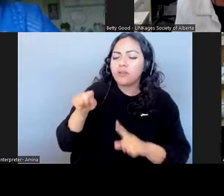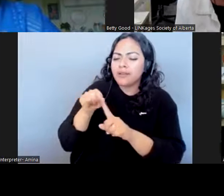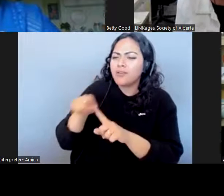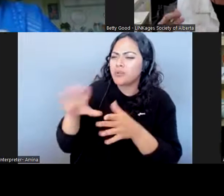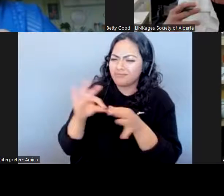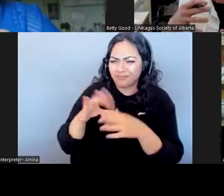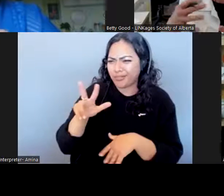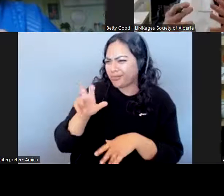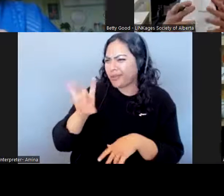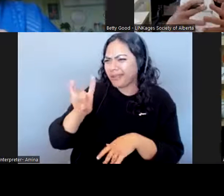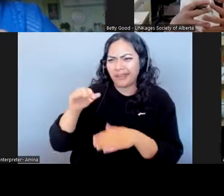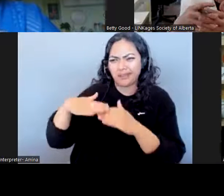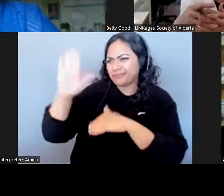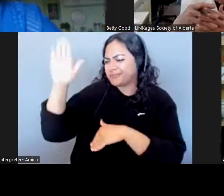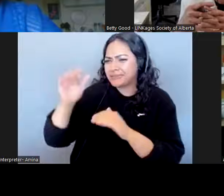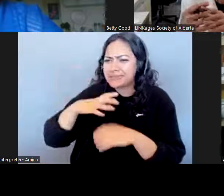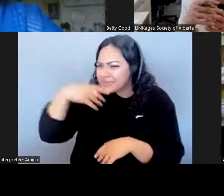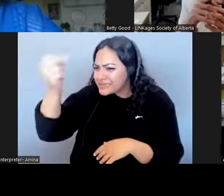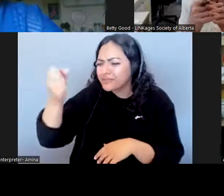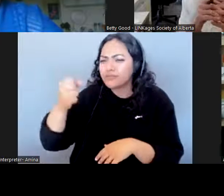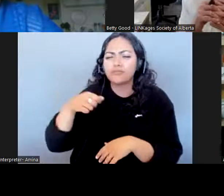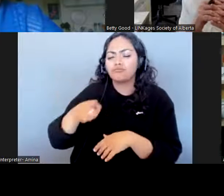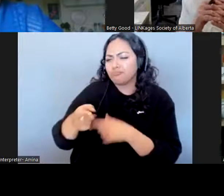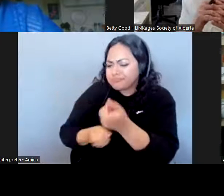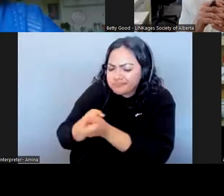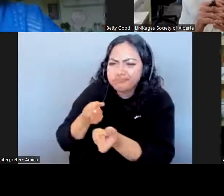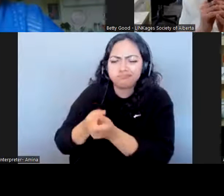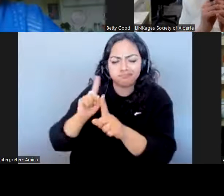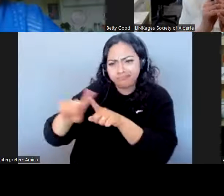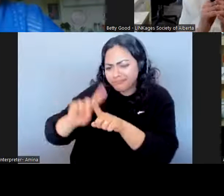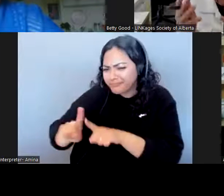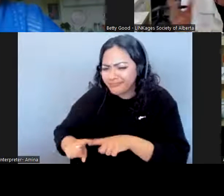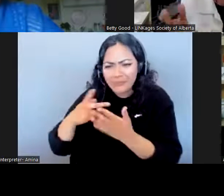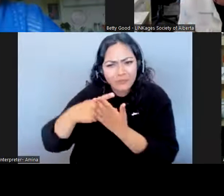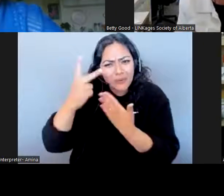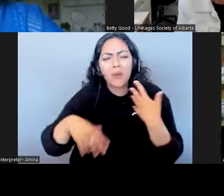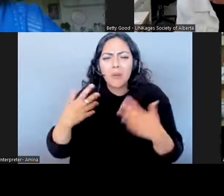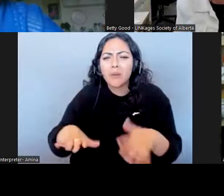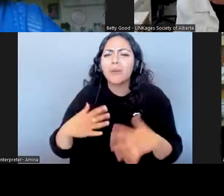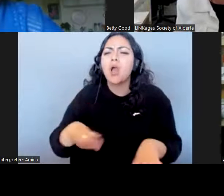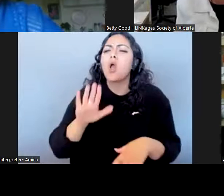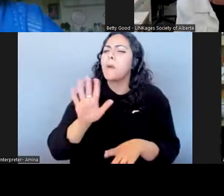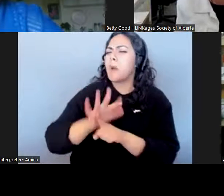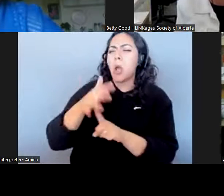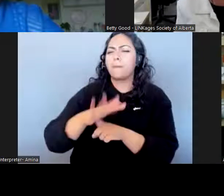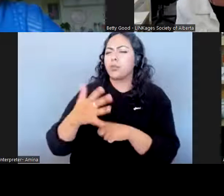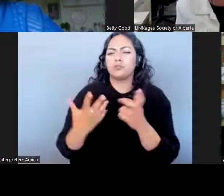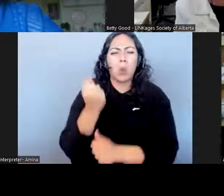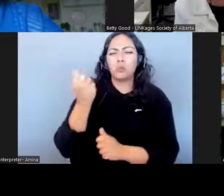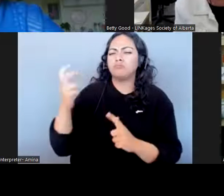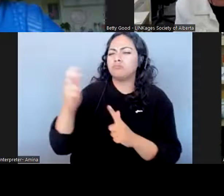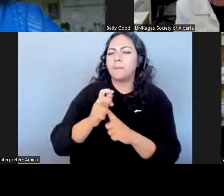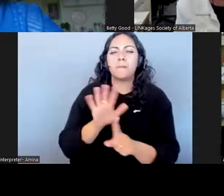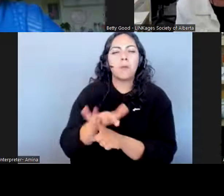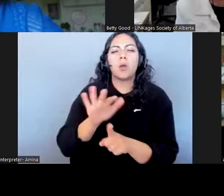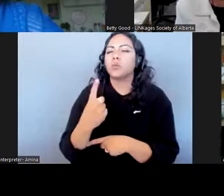But besides that, where you get the youth and the seniors together, what's the most popular one? Well, there are